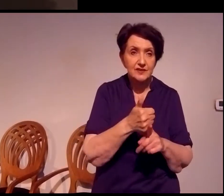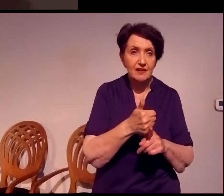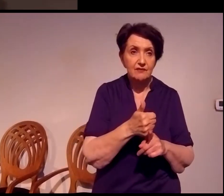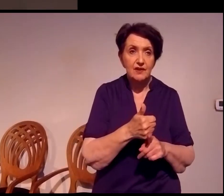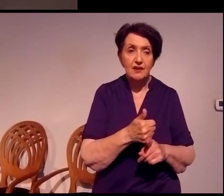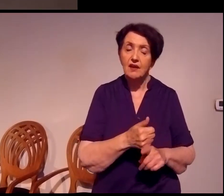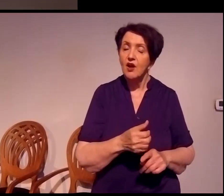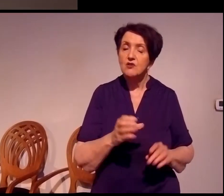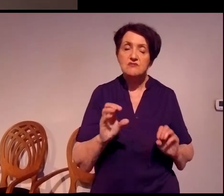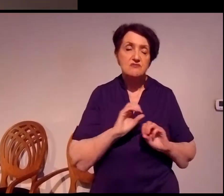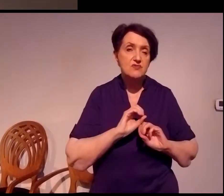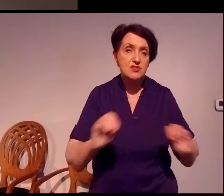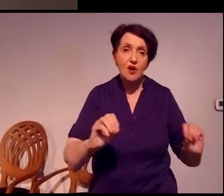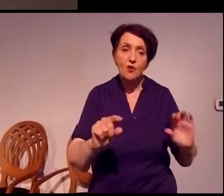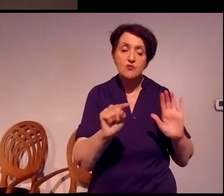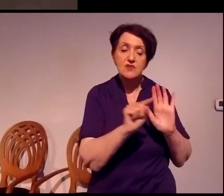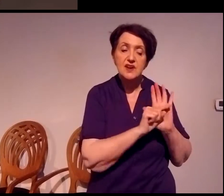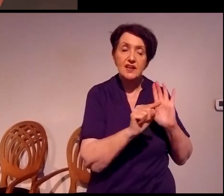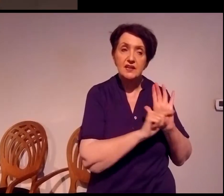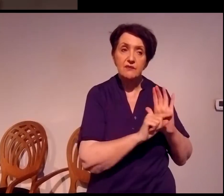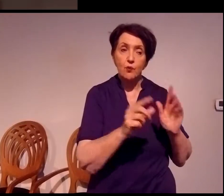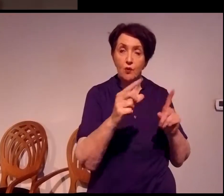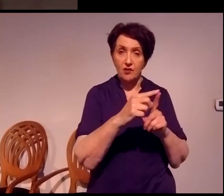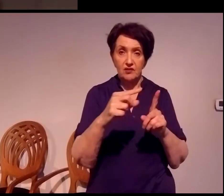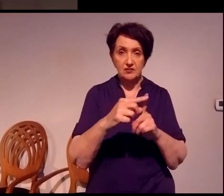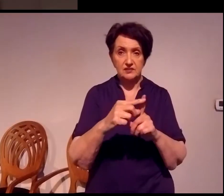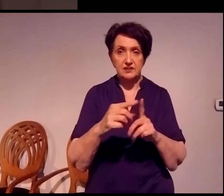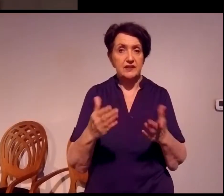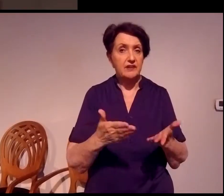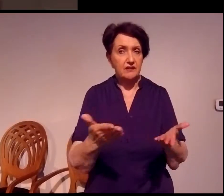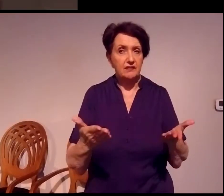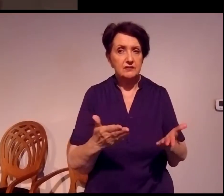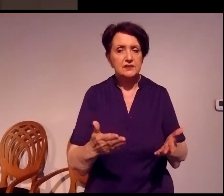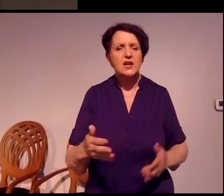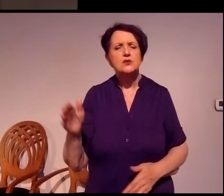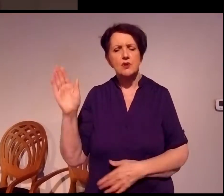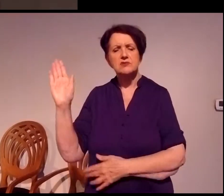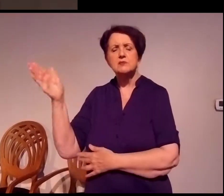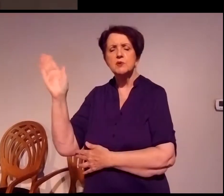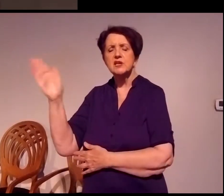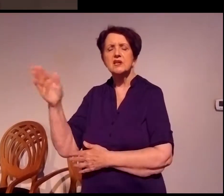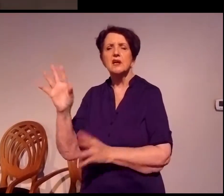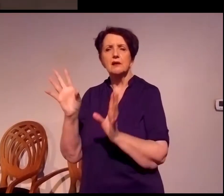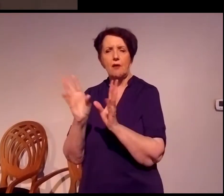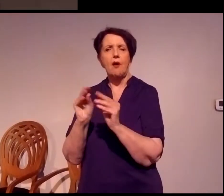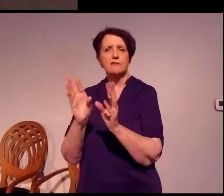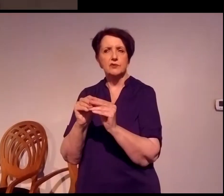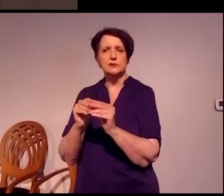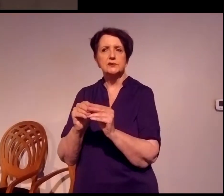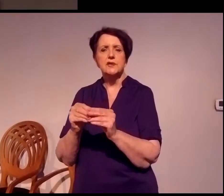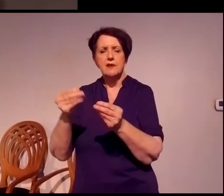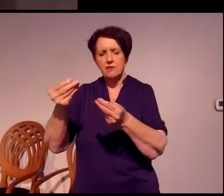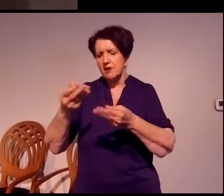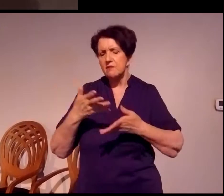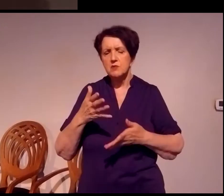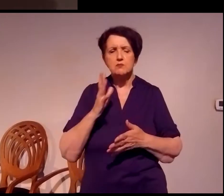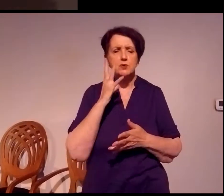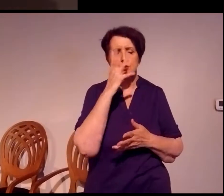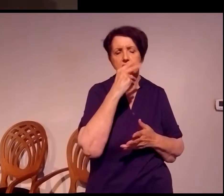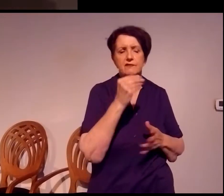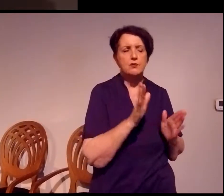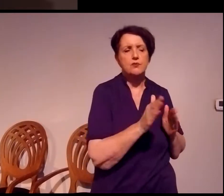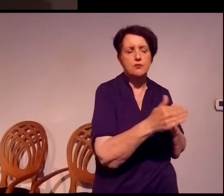here. So I was speaking at this conference, and I was really excited. You know, they gave me this suite, and it was wonderful. And